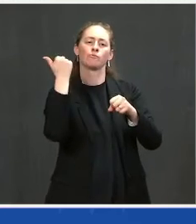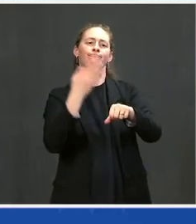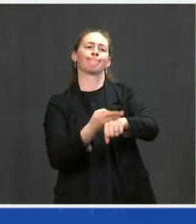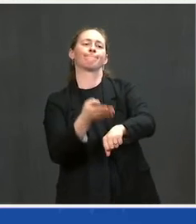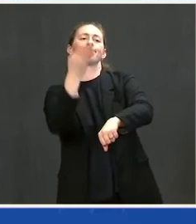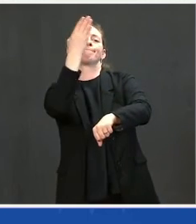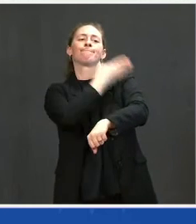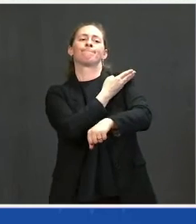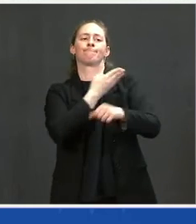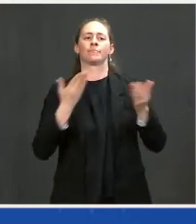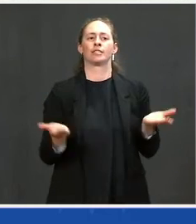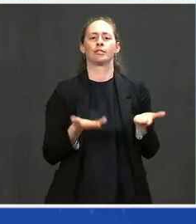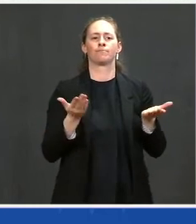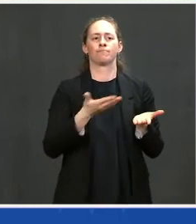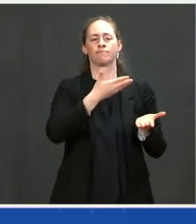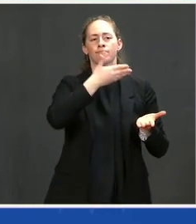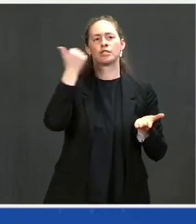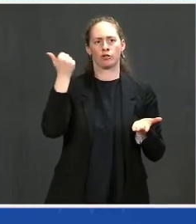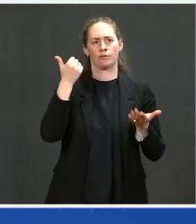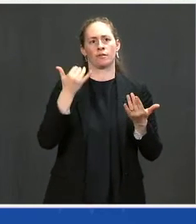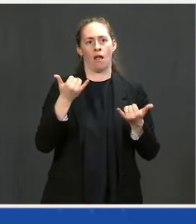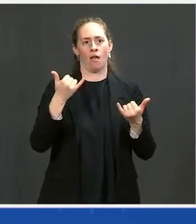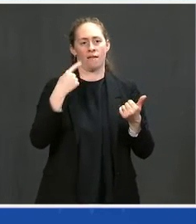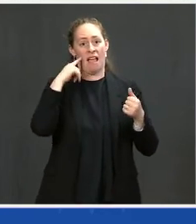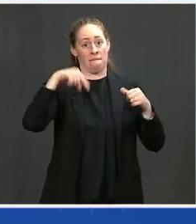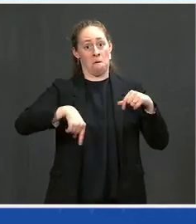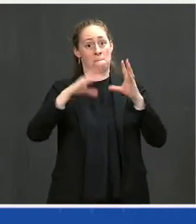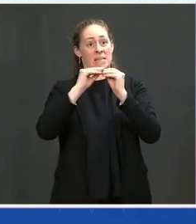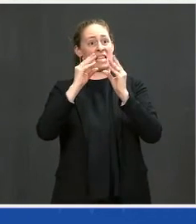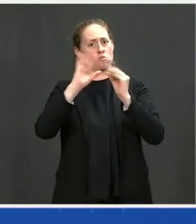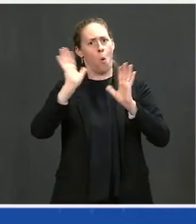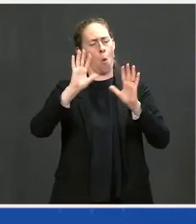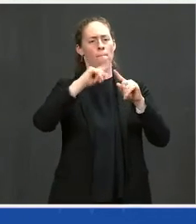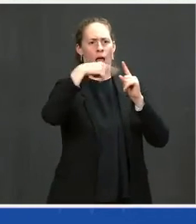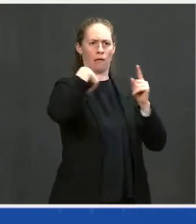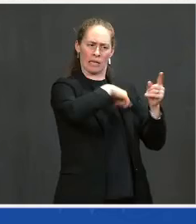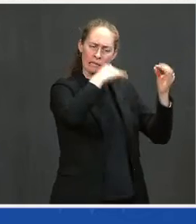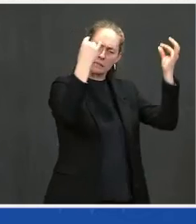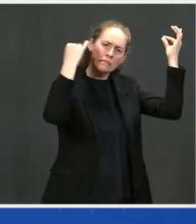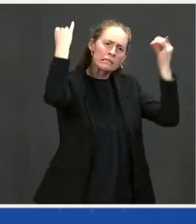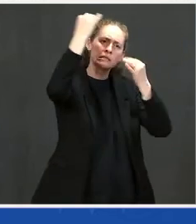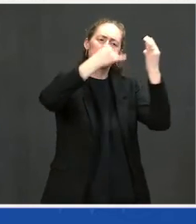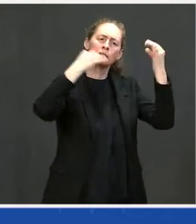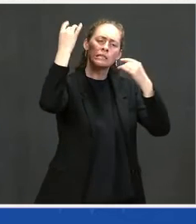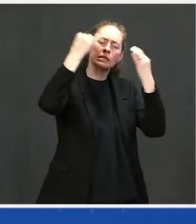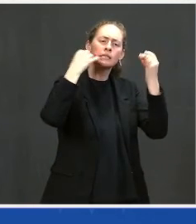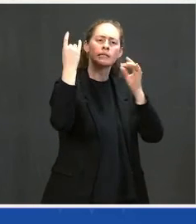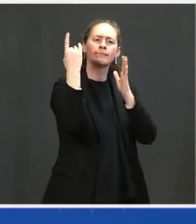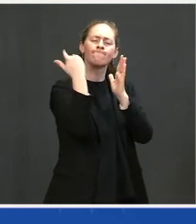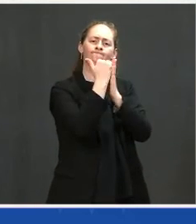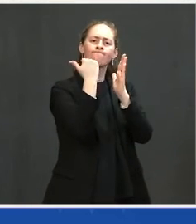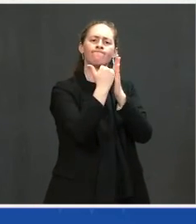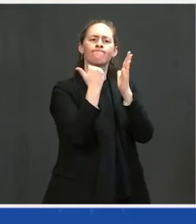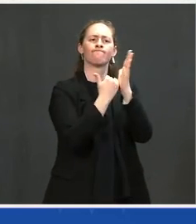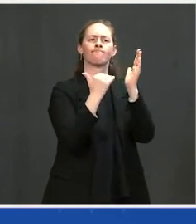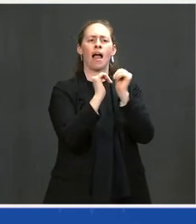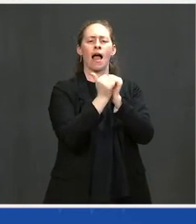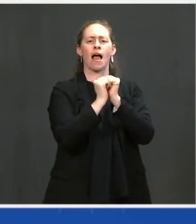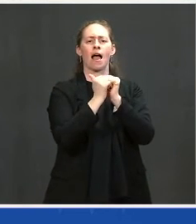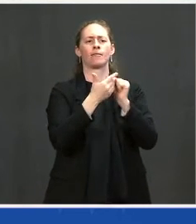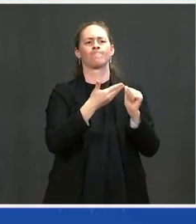but for a longer discussion. We have somewhere in terms of